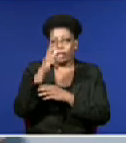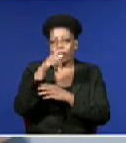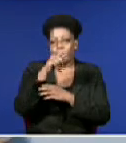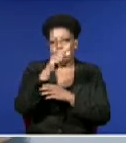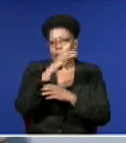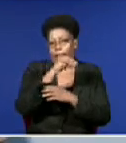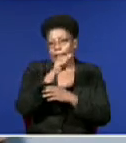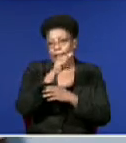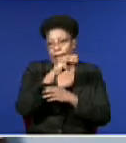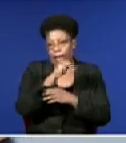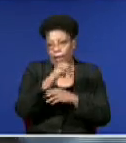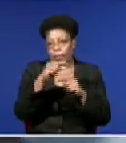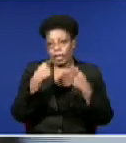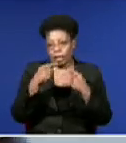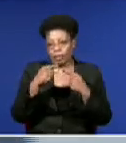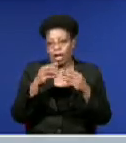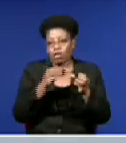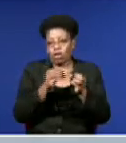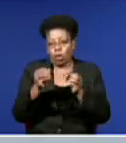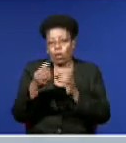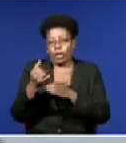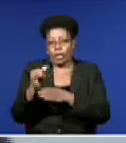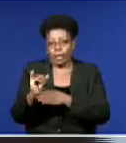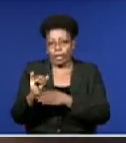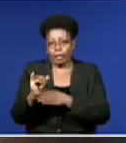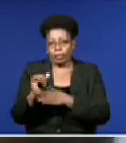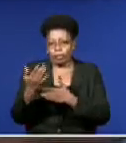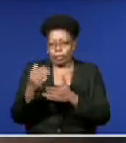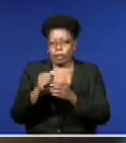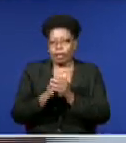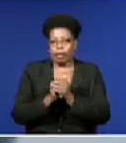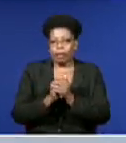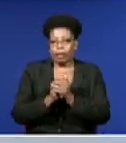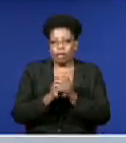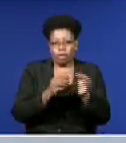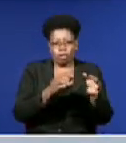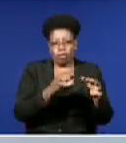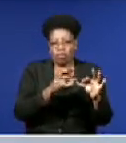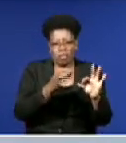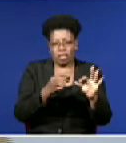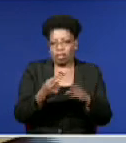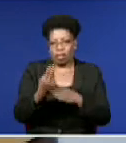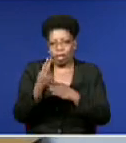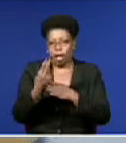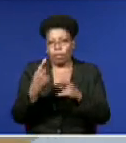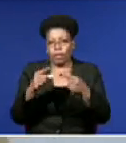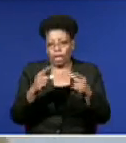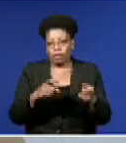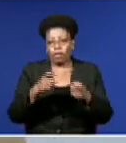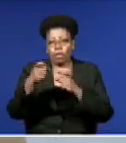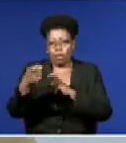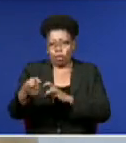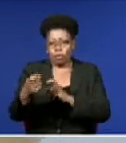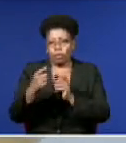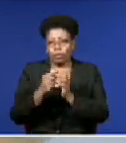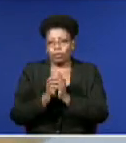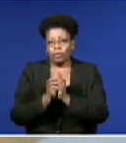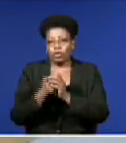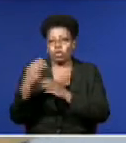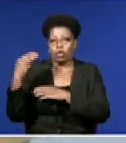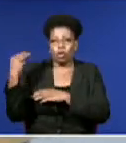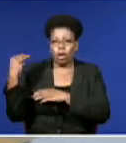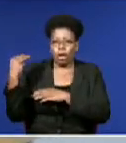I was on the Coordination Commission. That's the commission that really set up the games, and then they turn it over to the Technical Commission to manage.